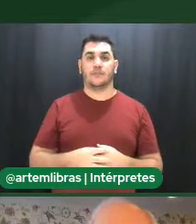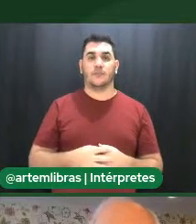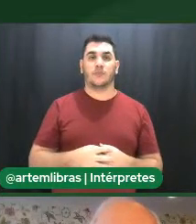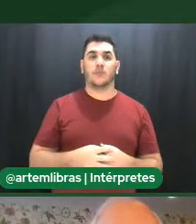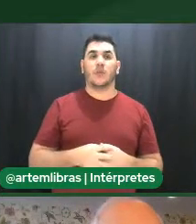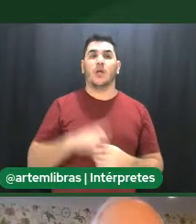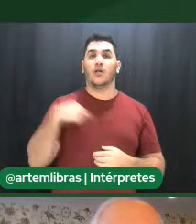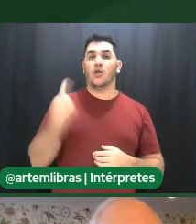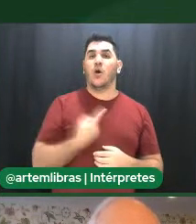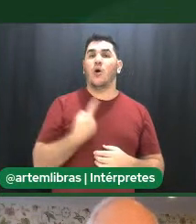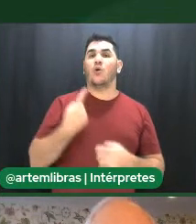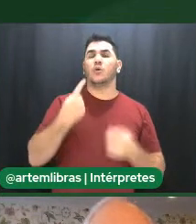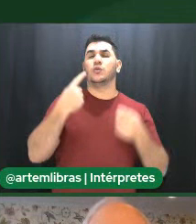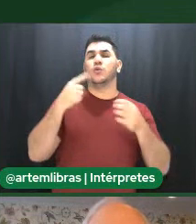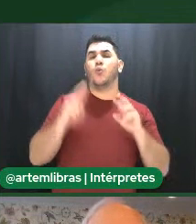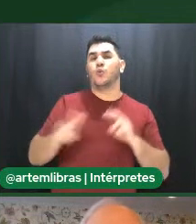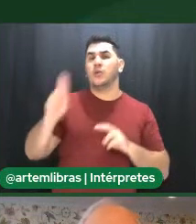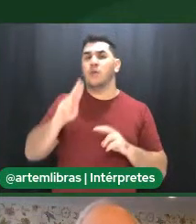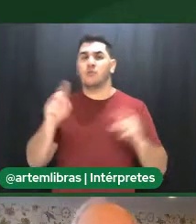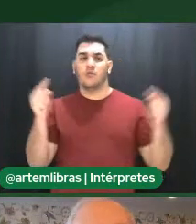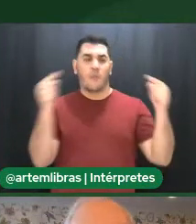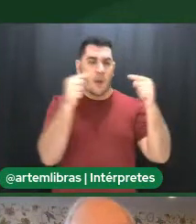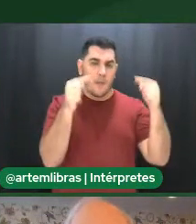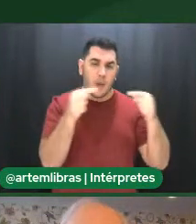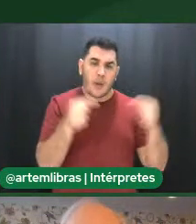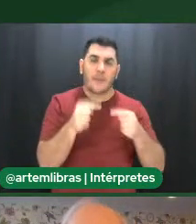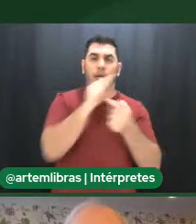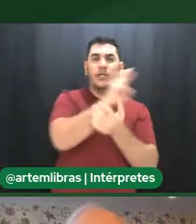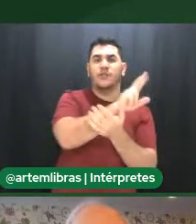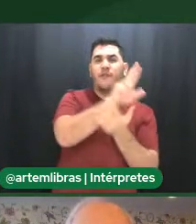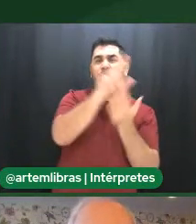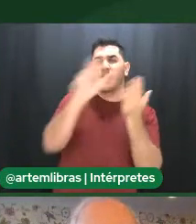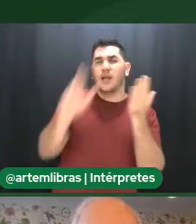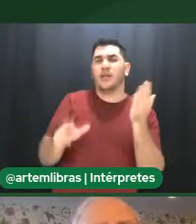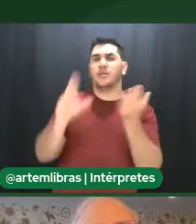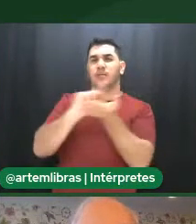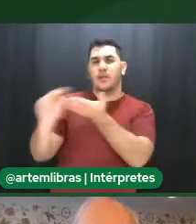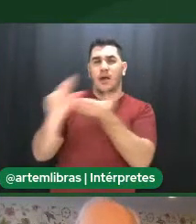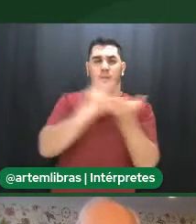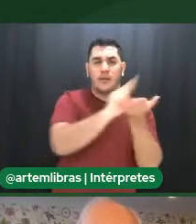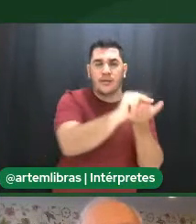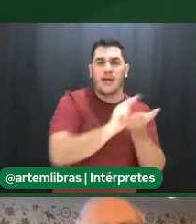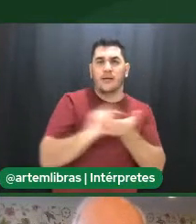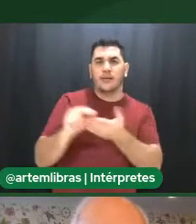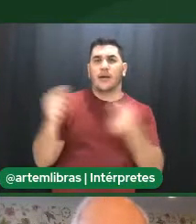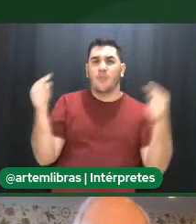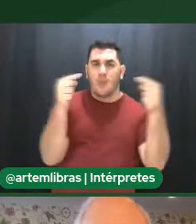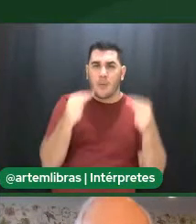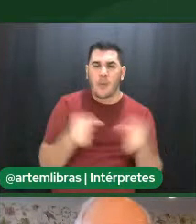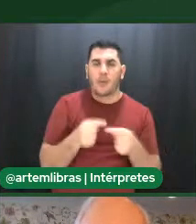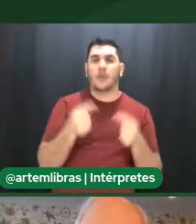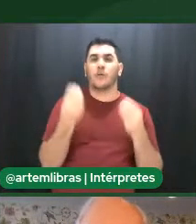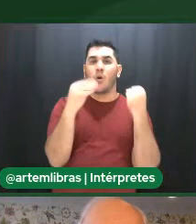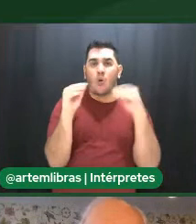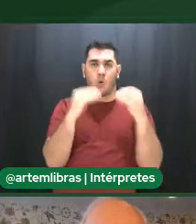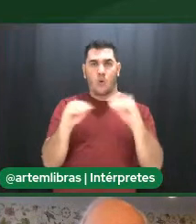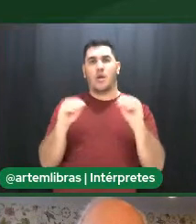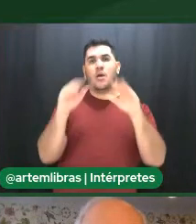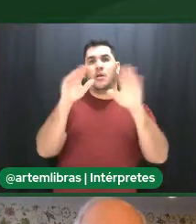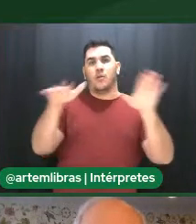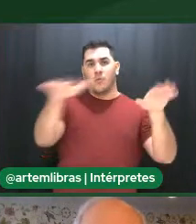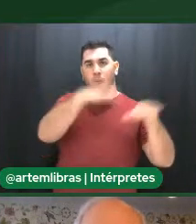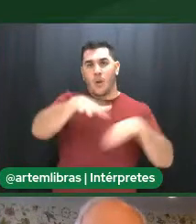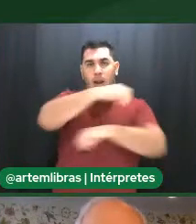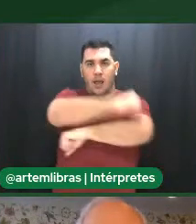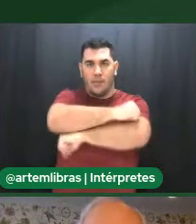control centers, and active appliances. Those terms will guide you to the right kind of designs and the